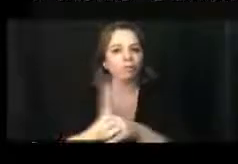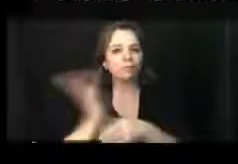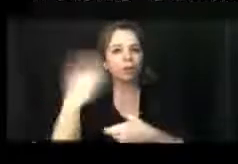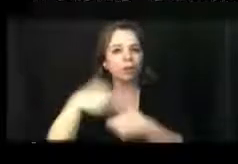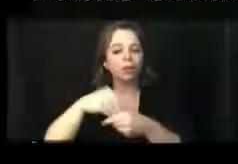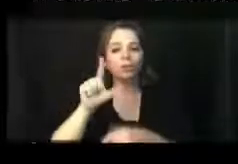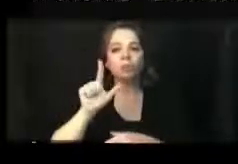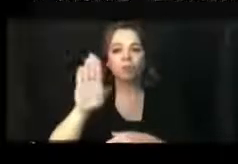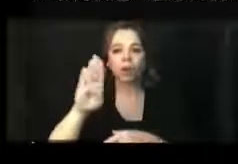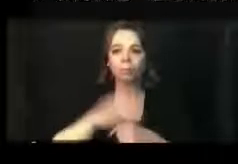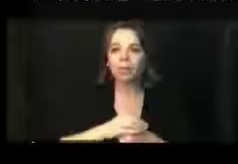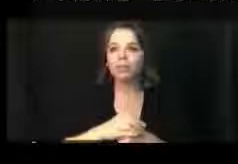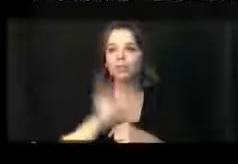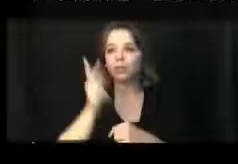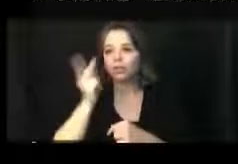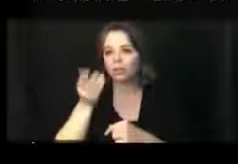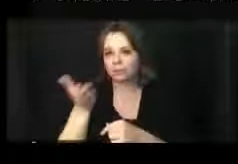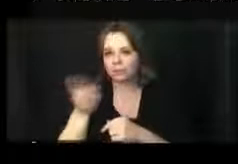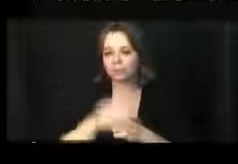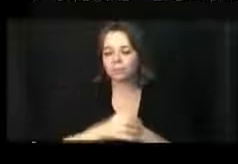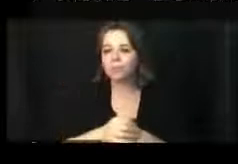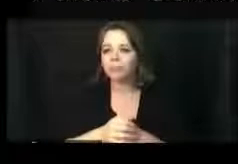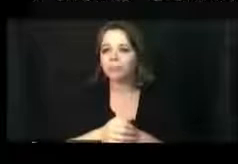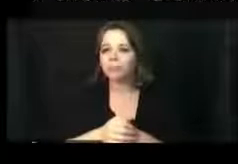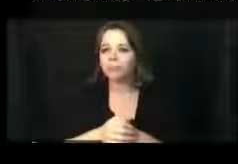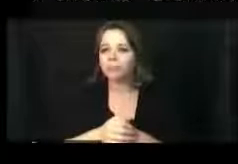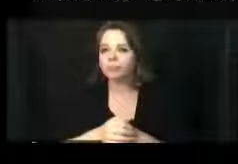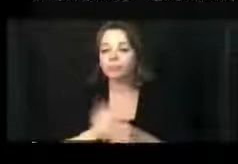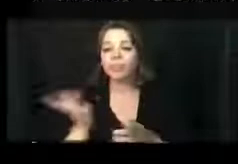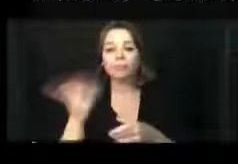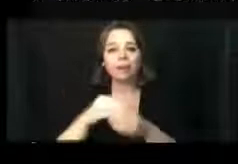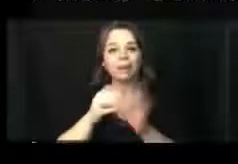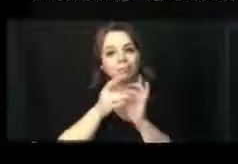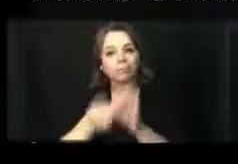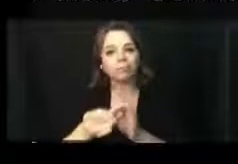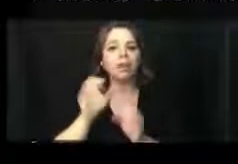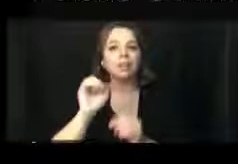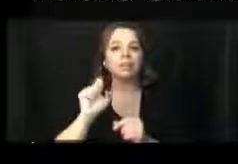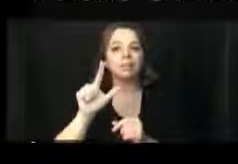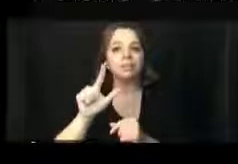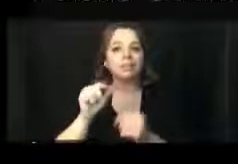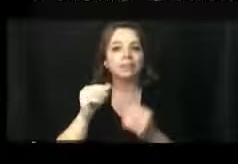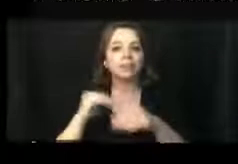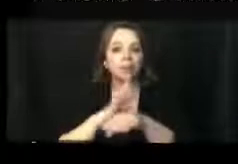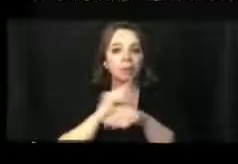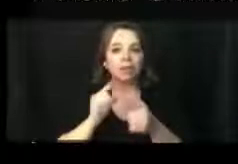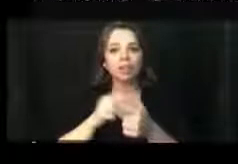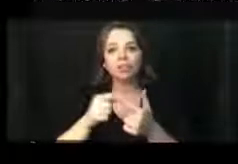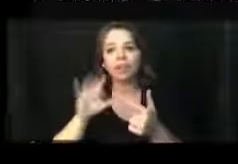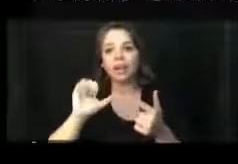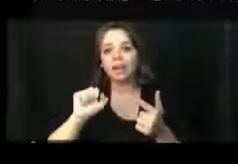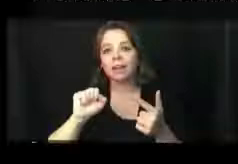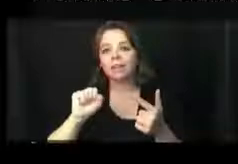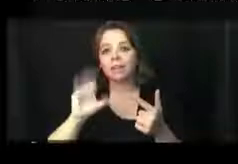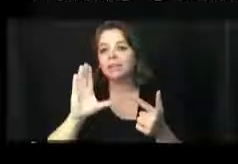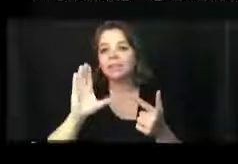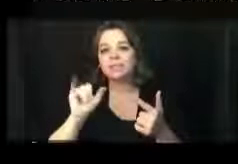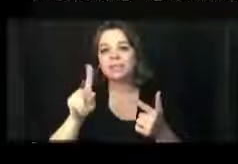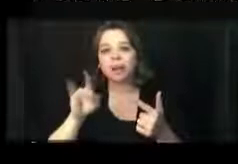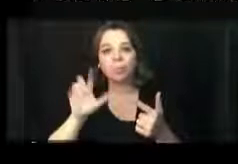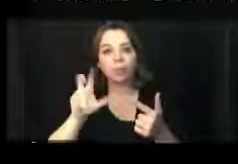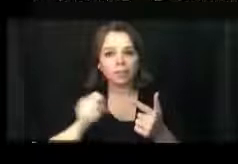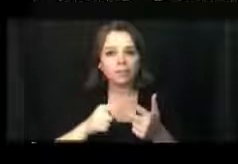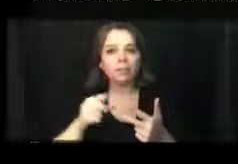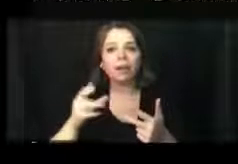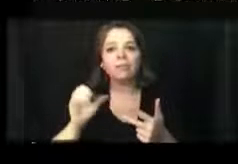of this region here, but again, ties it into the Seal Beach, Cypress, Signal Hill area, making sure that we keep Long Beach as whole as possible,